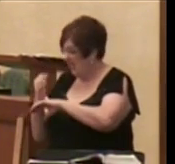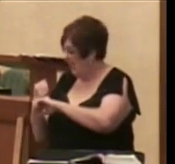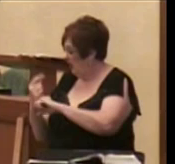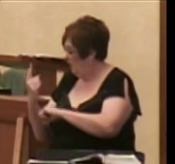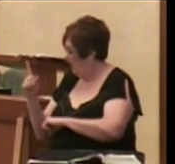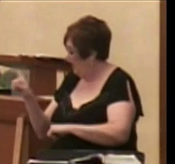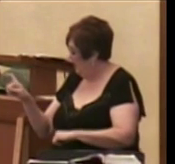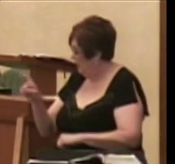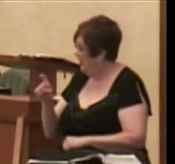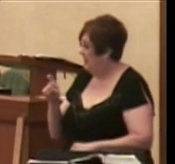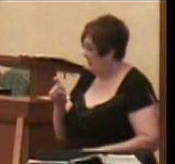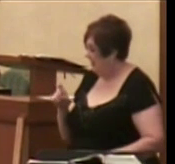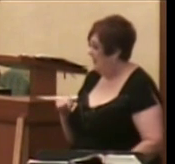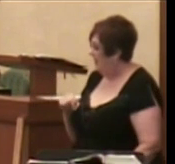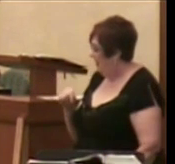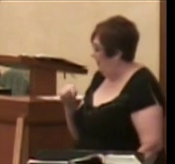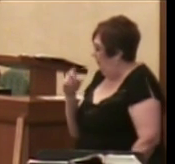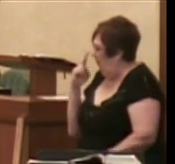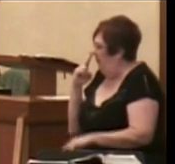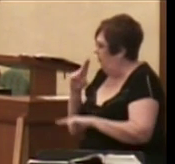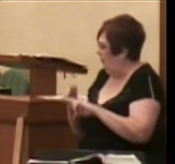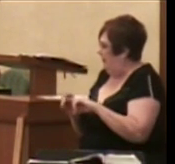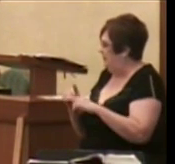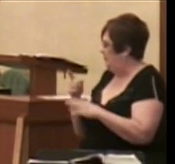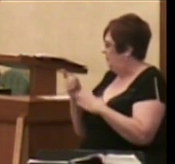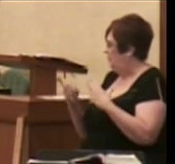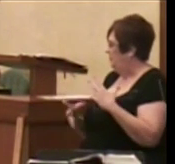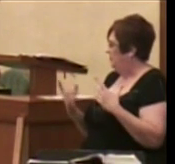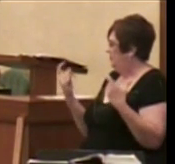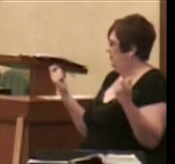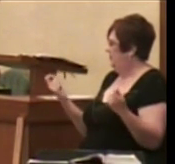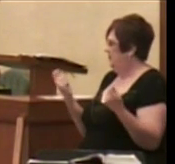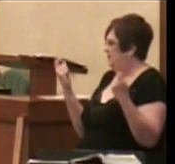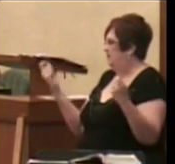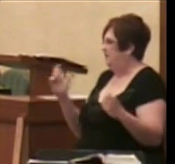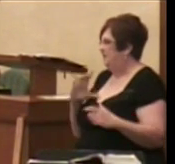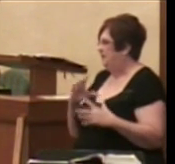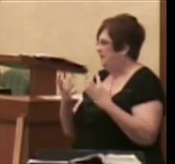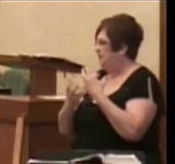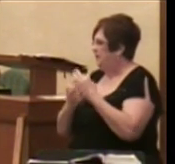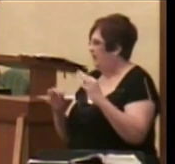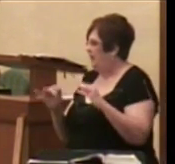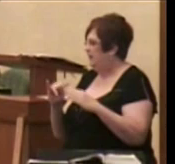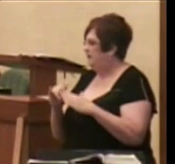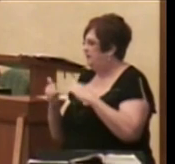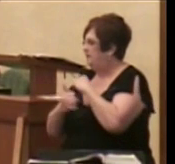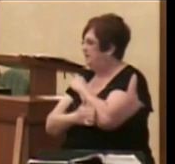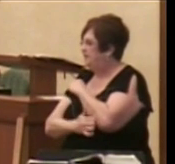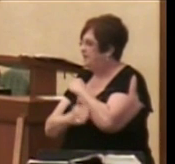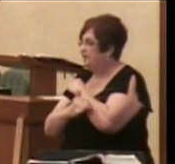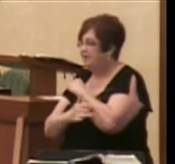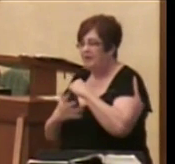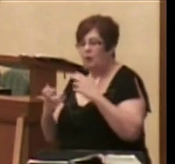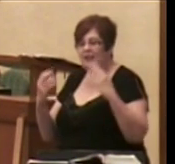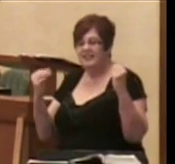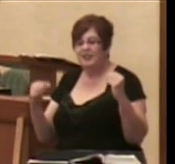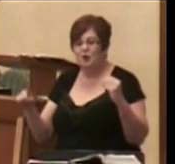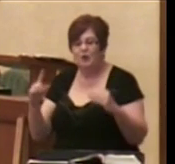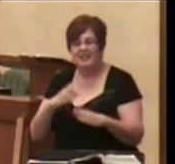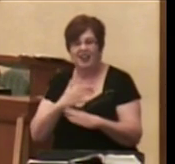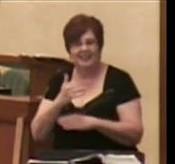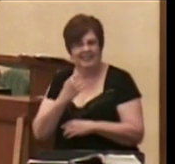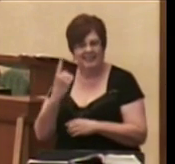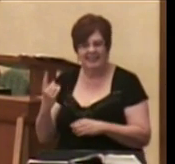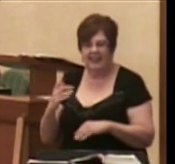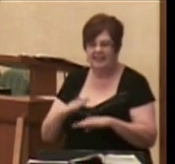these nights? Yeah. It's a fun weekend to celebrate our freedoms in this country. Well, I want to teach you a song today, and